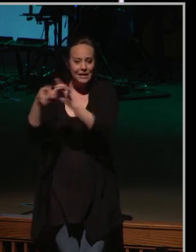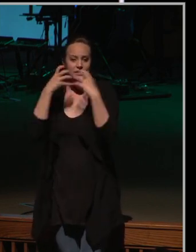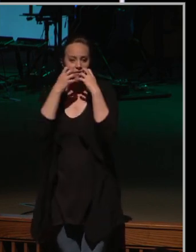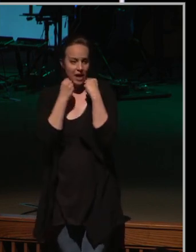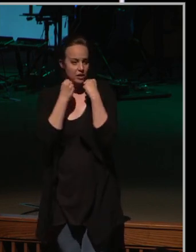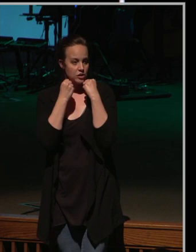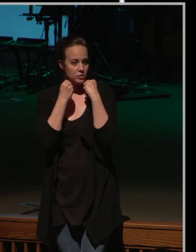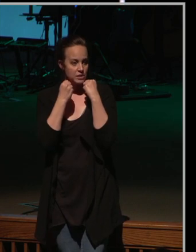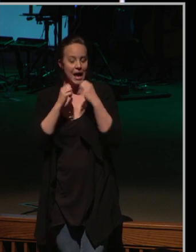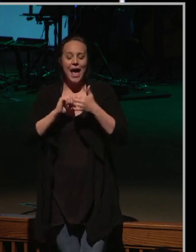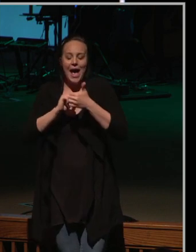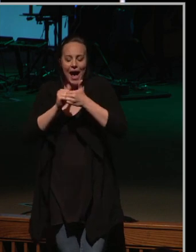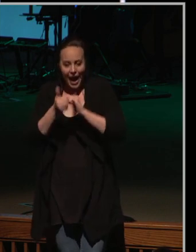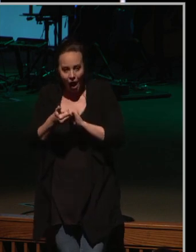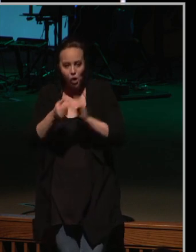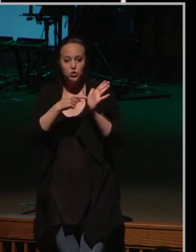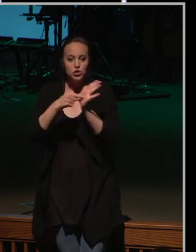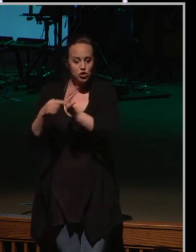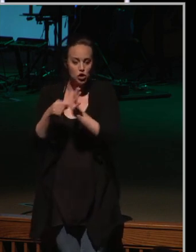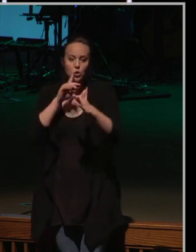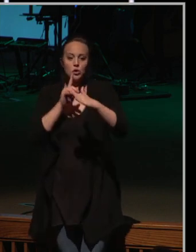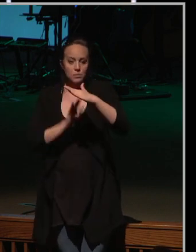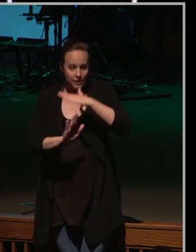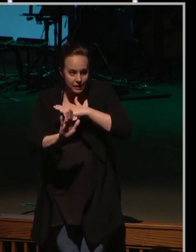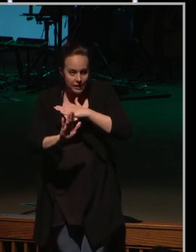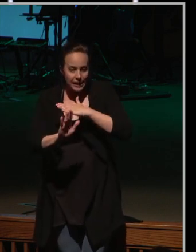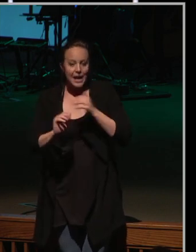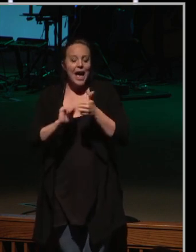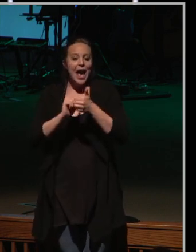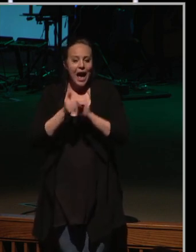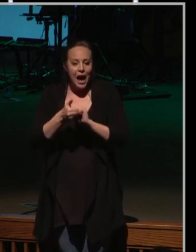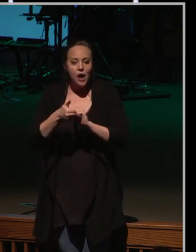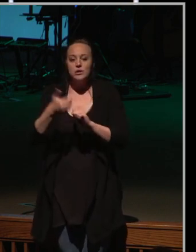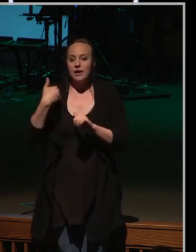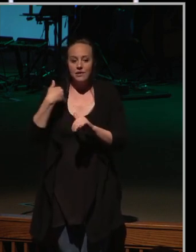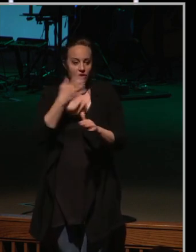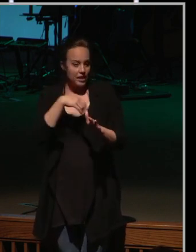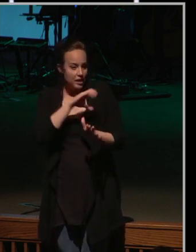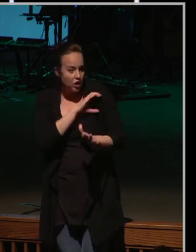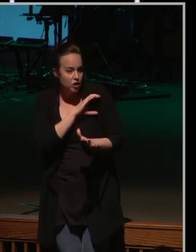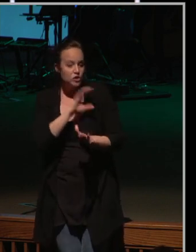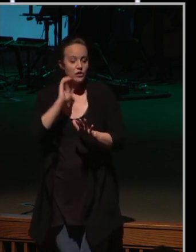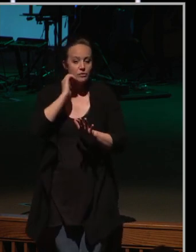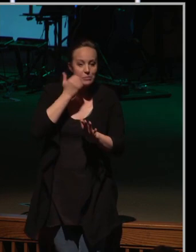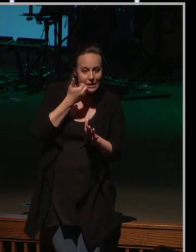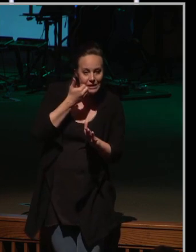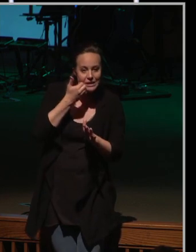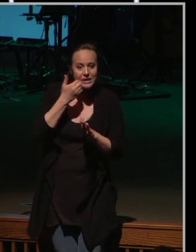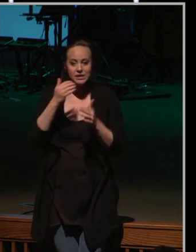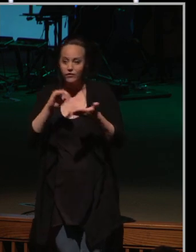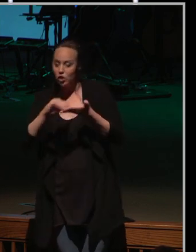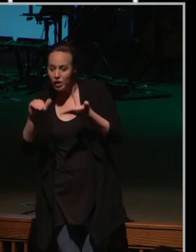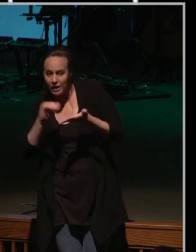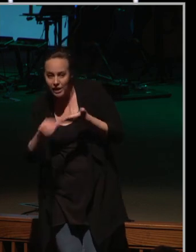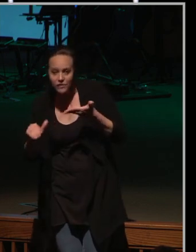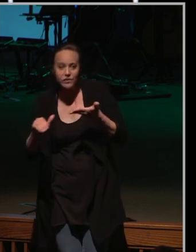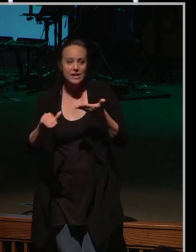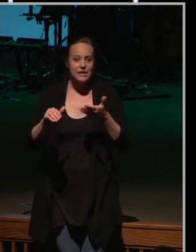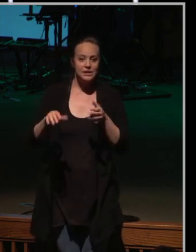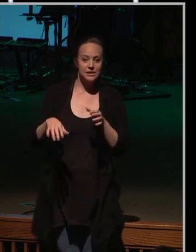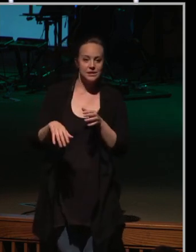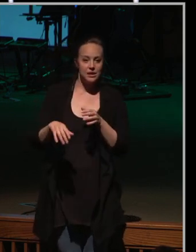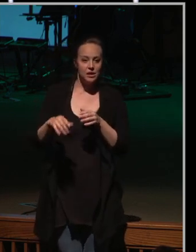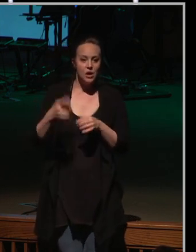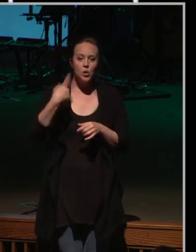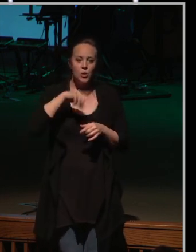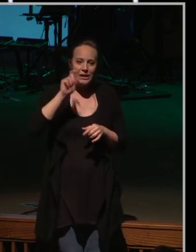and humility. We discourage anger and we cultivate forgiveness. We discourage negativity and we cultivate